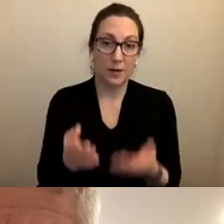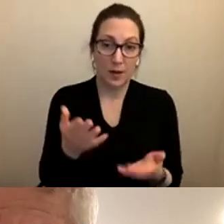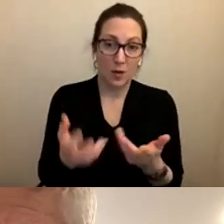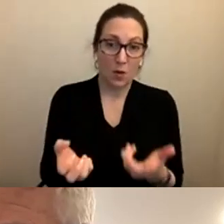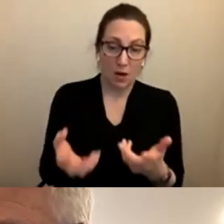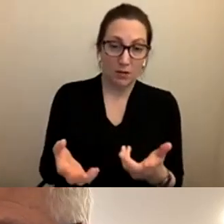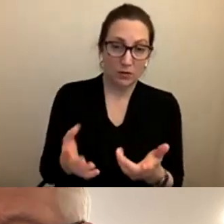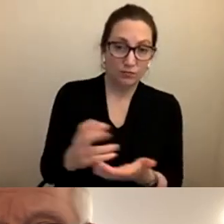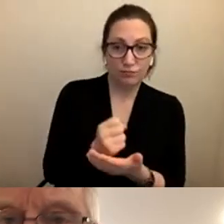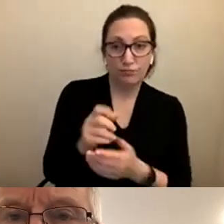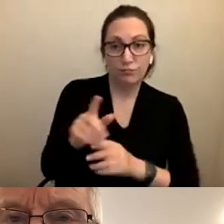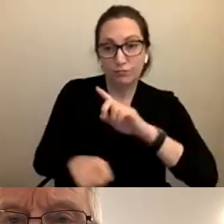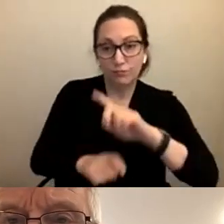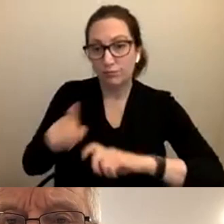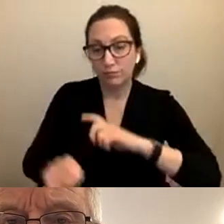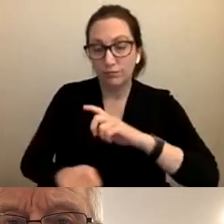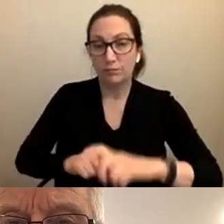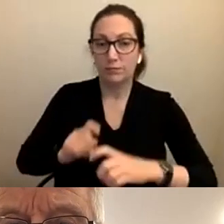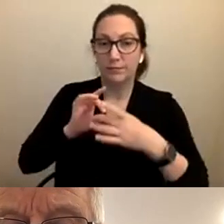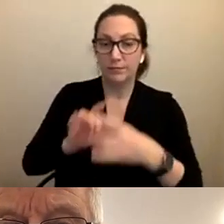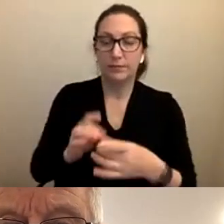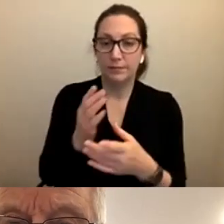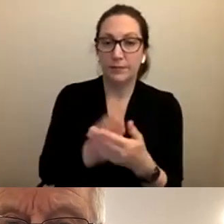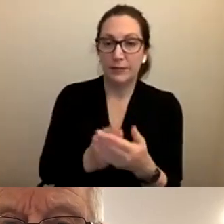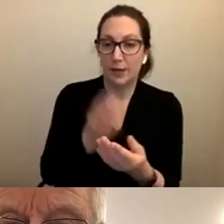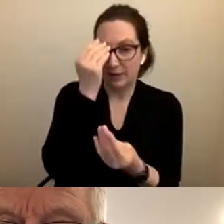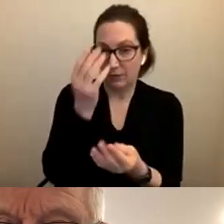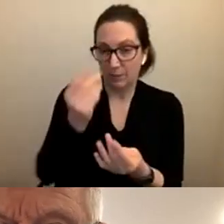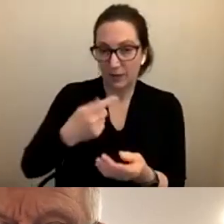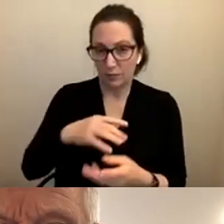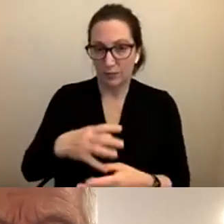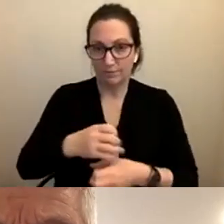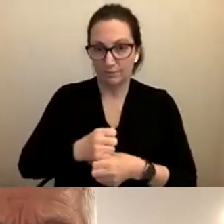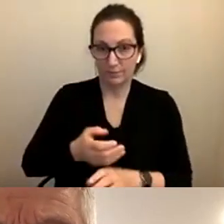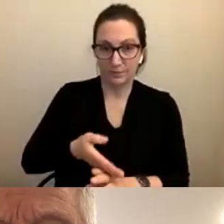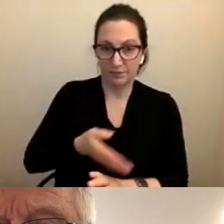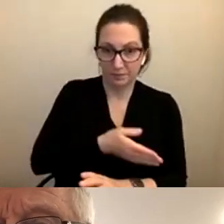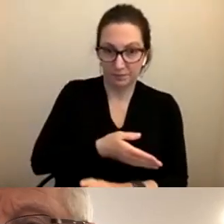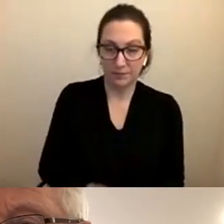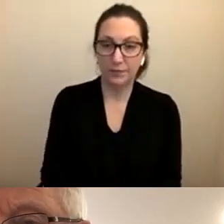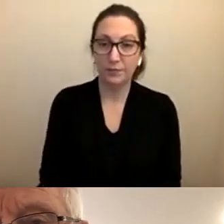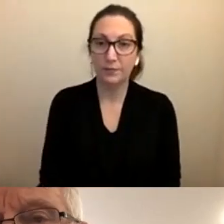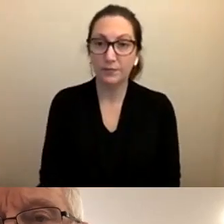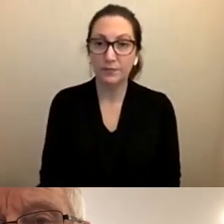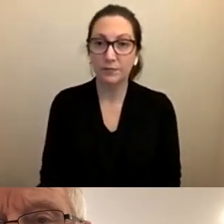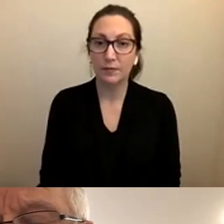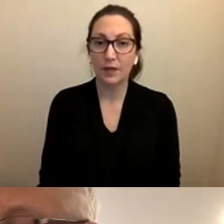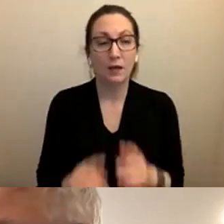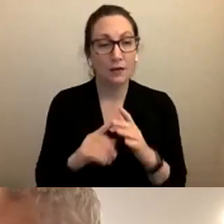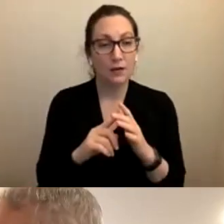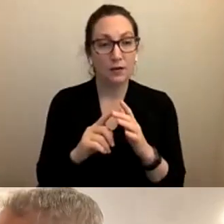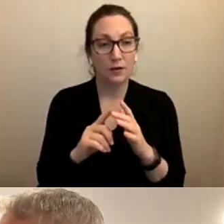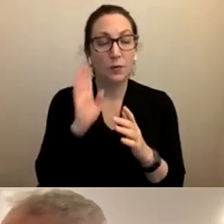them or both regarding some of the information that we have received previously. So let's start